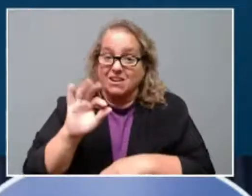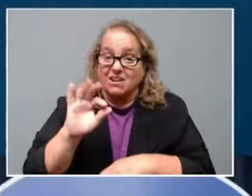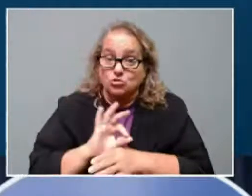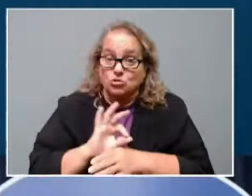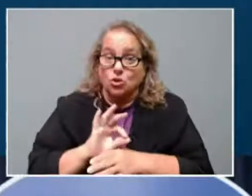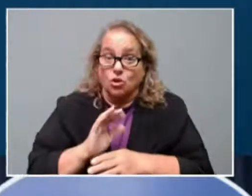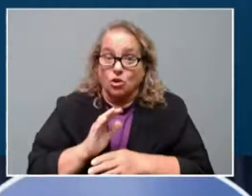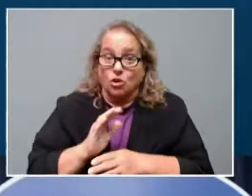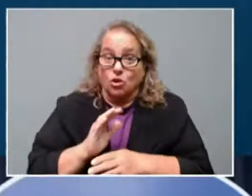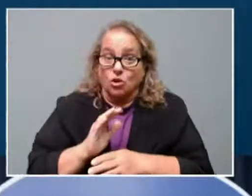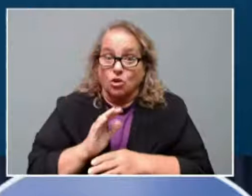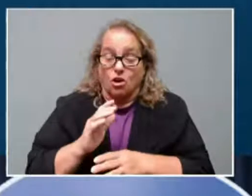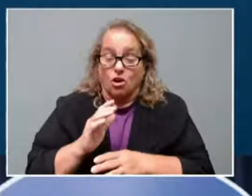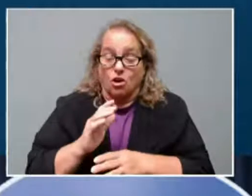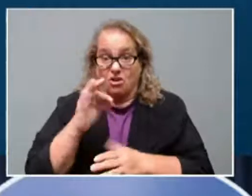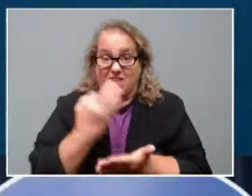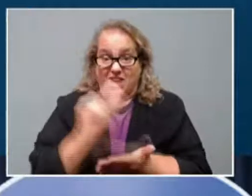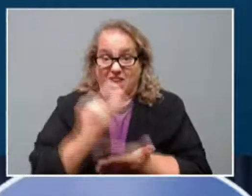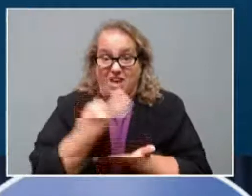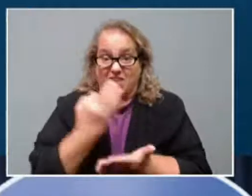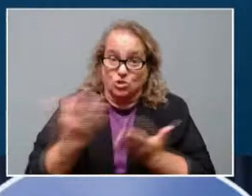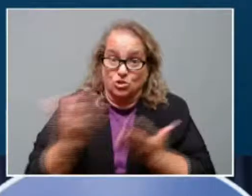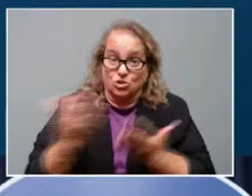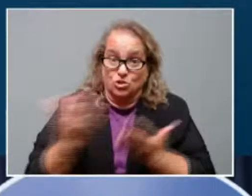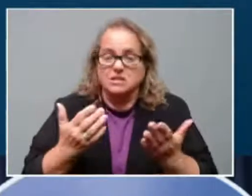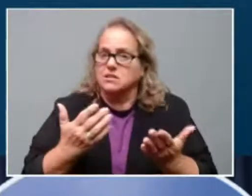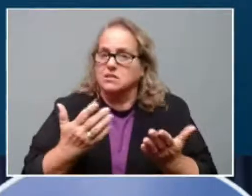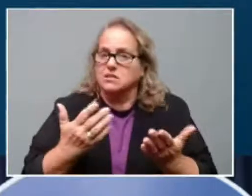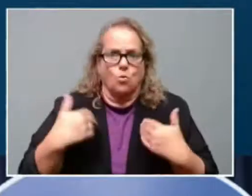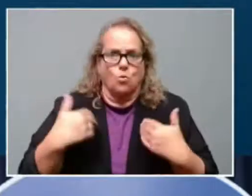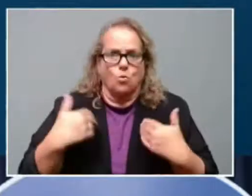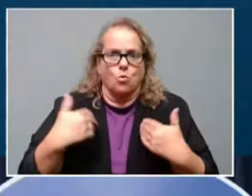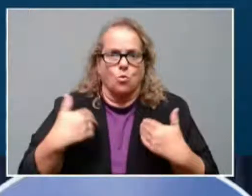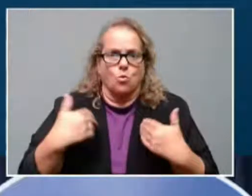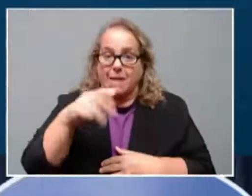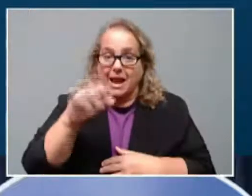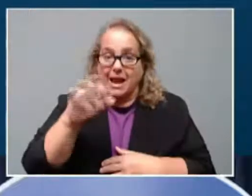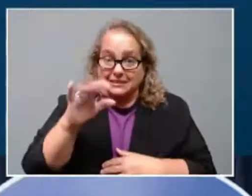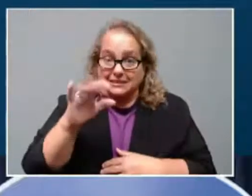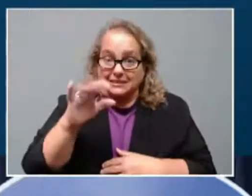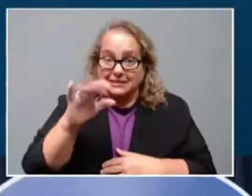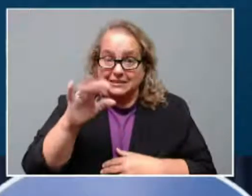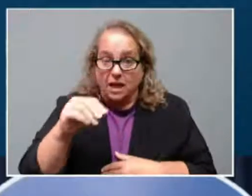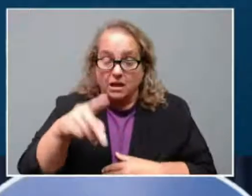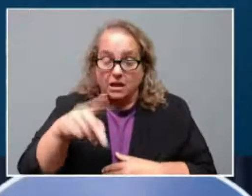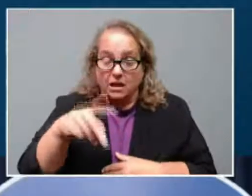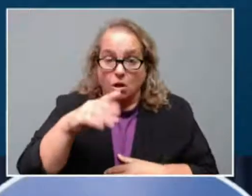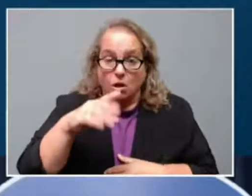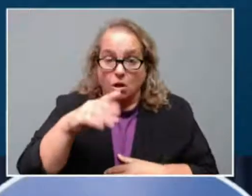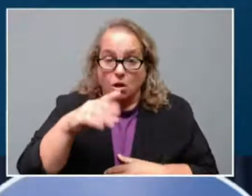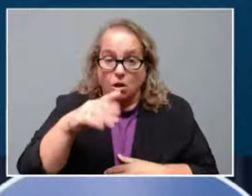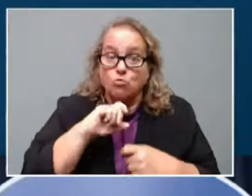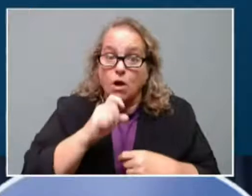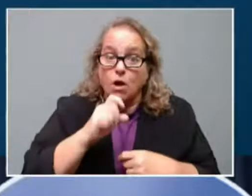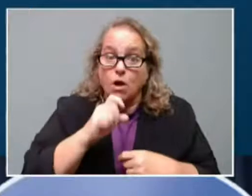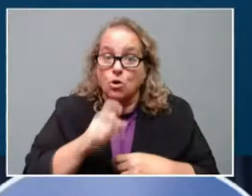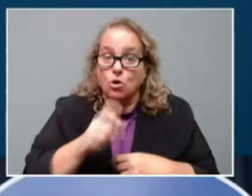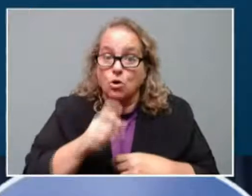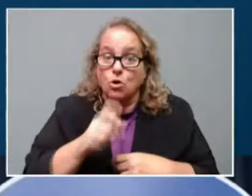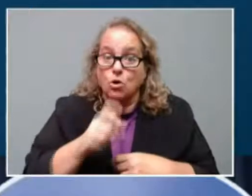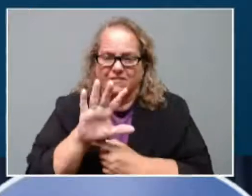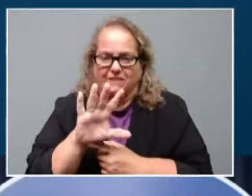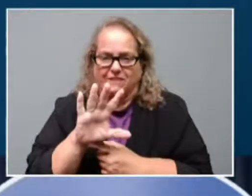exciting. Plastics and rubber, $240 million. And logistics and distribution, $157 million. Rounding out the